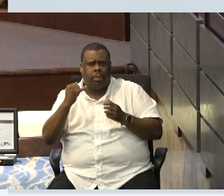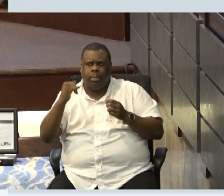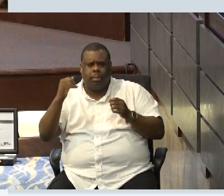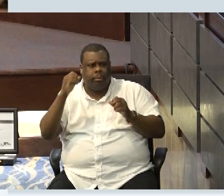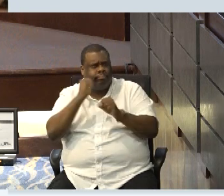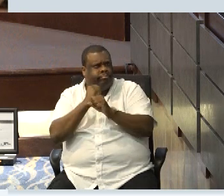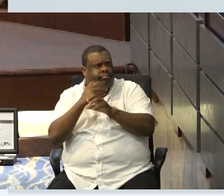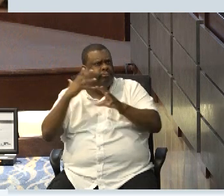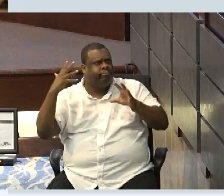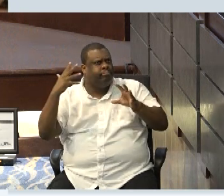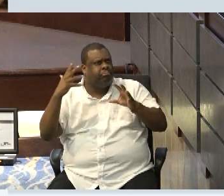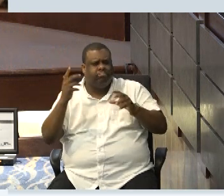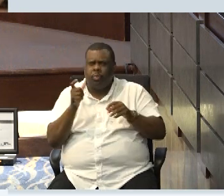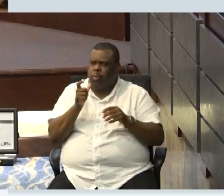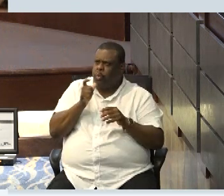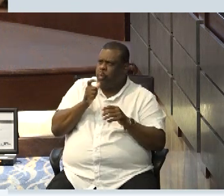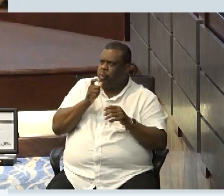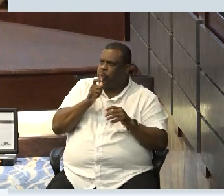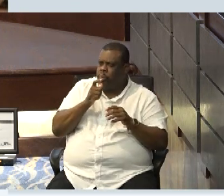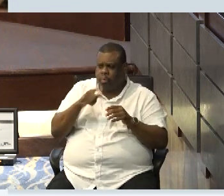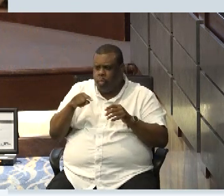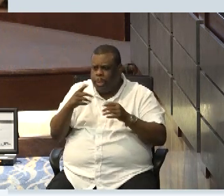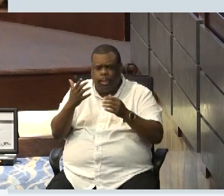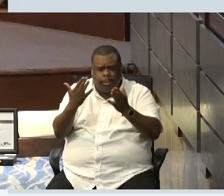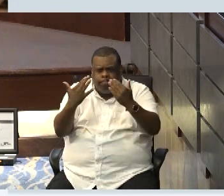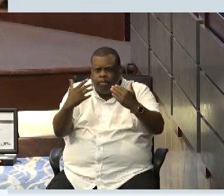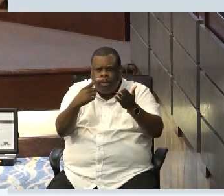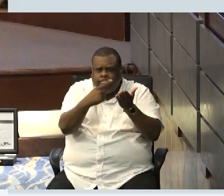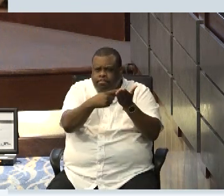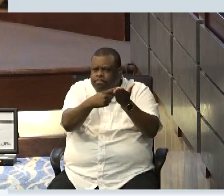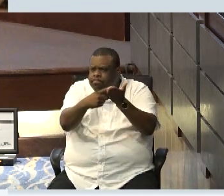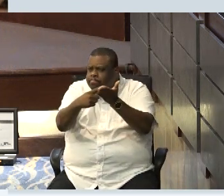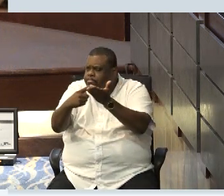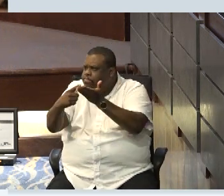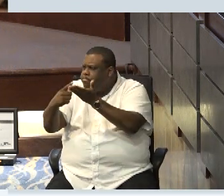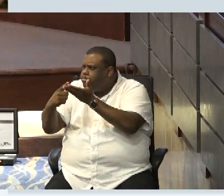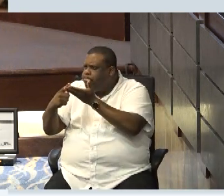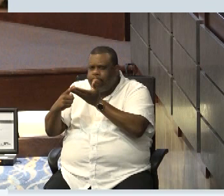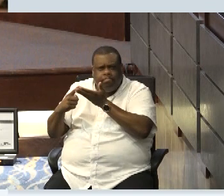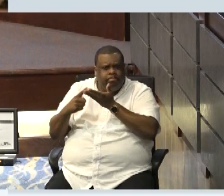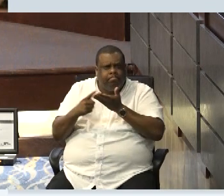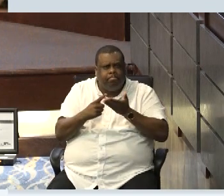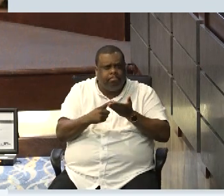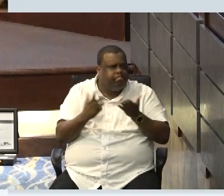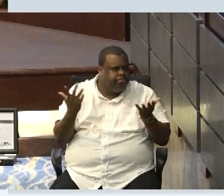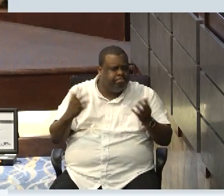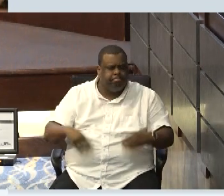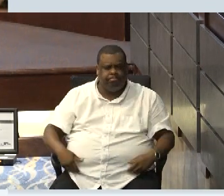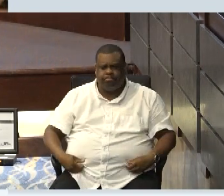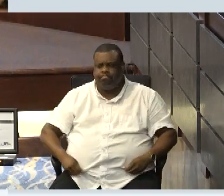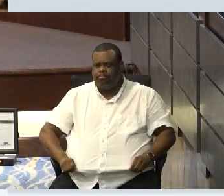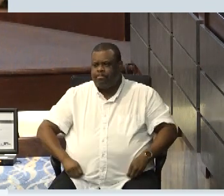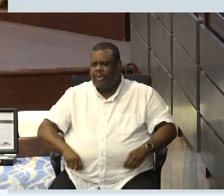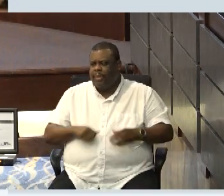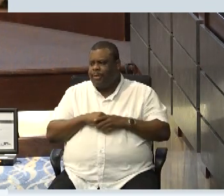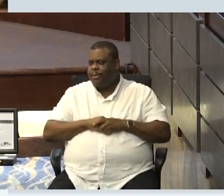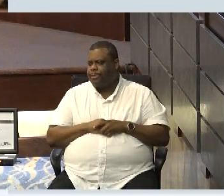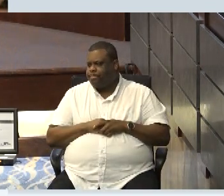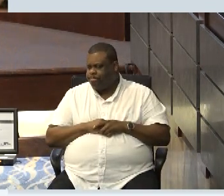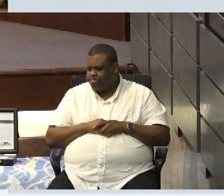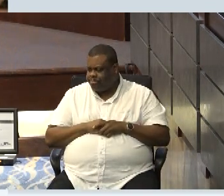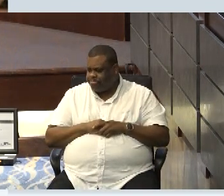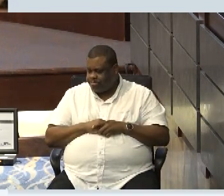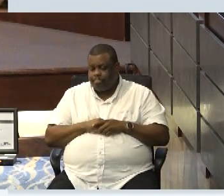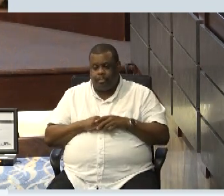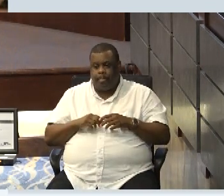realizing the total vision, but putting together a sequence that's going to propel the project forward through each phase. So